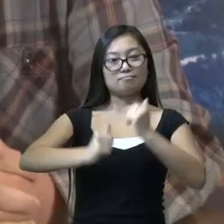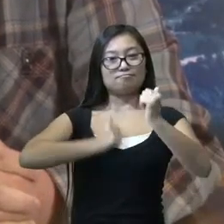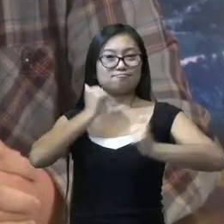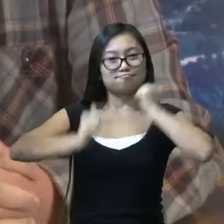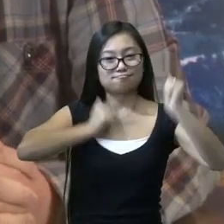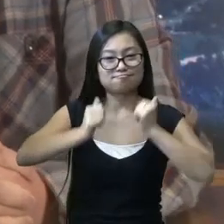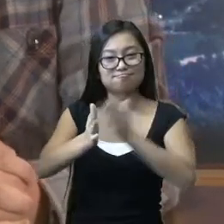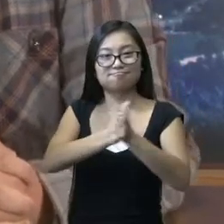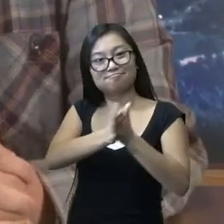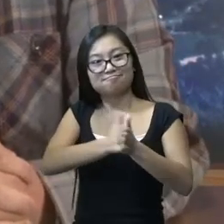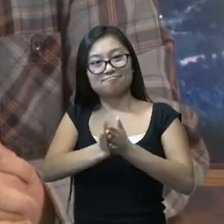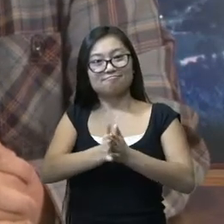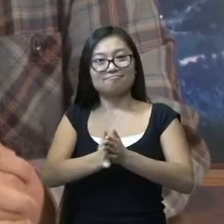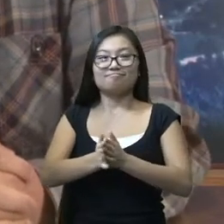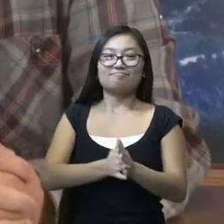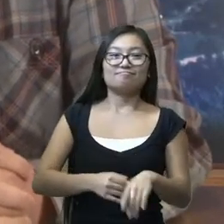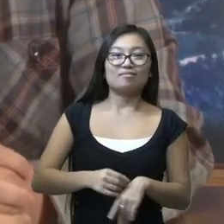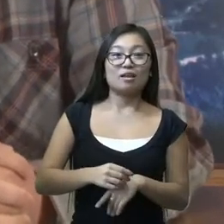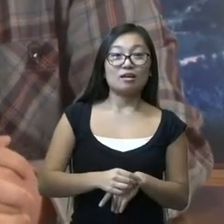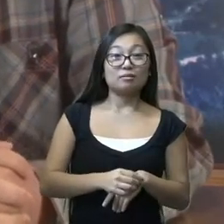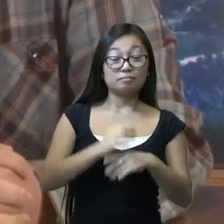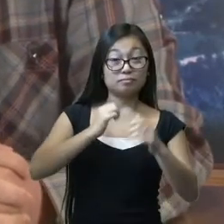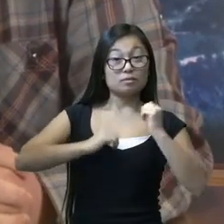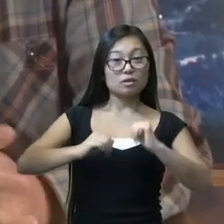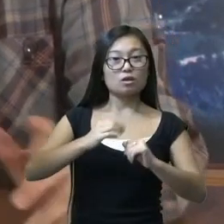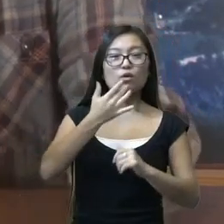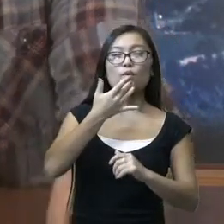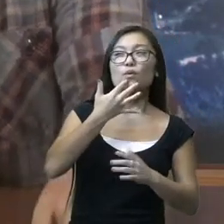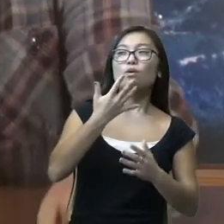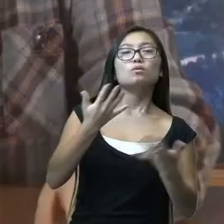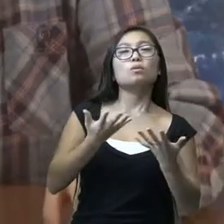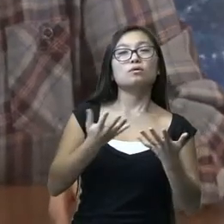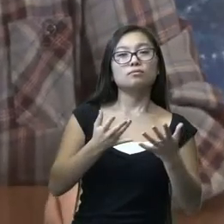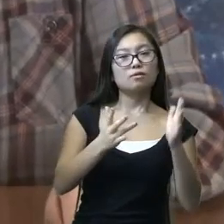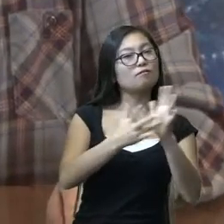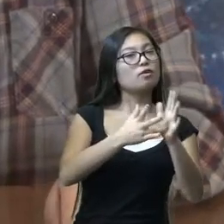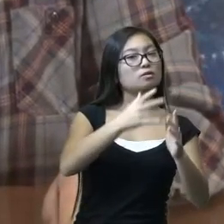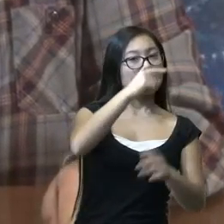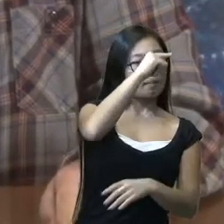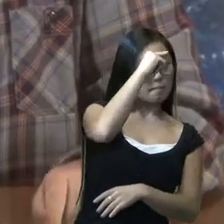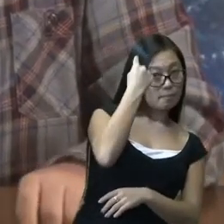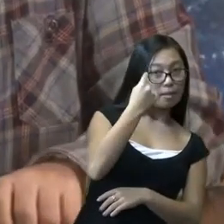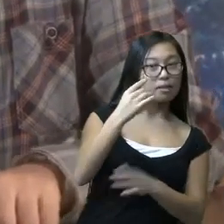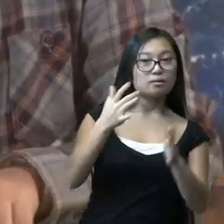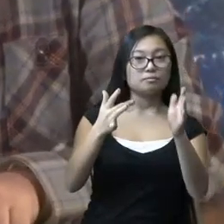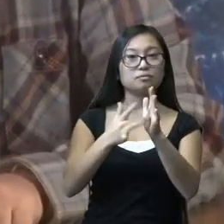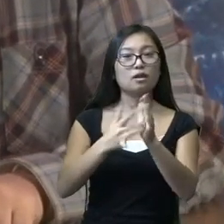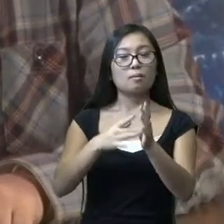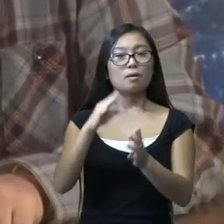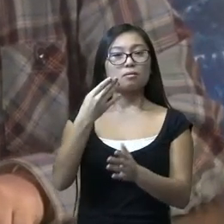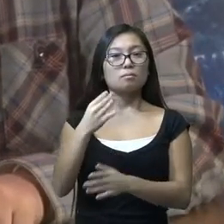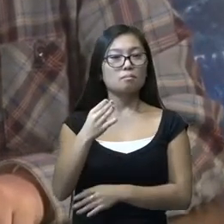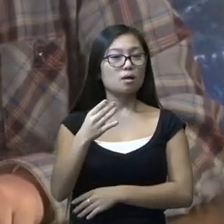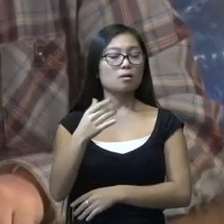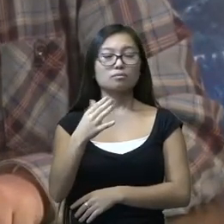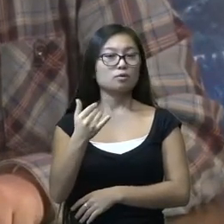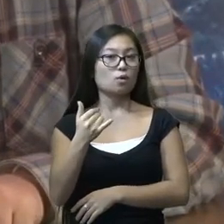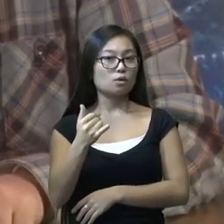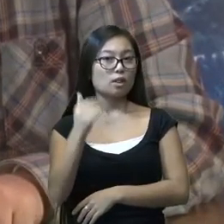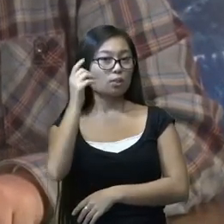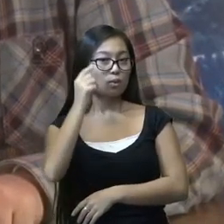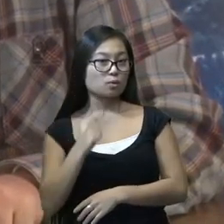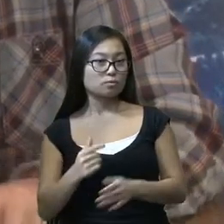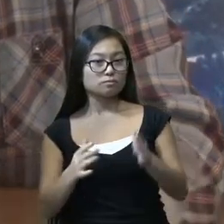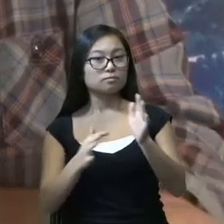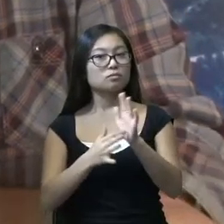to get pumped up against our rivals. During the pep rally, freshmen wear black, sophomores wear yellow and gold, juniors